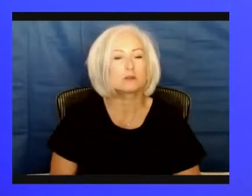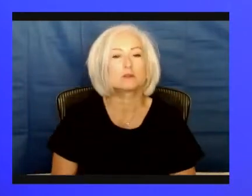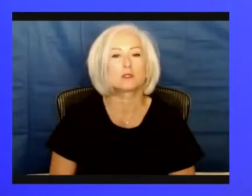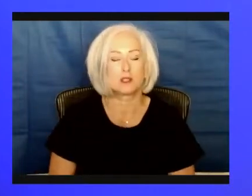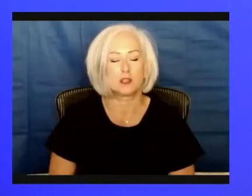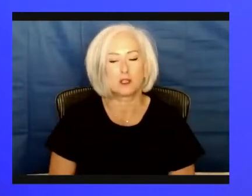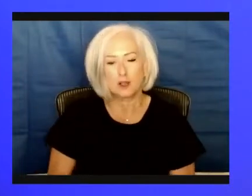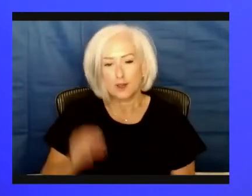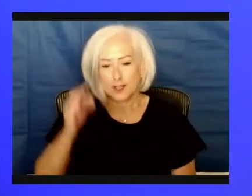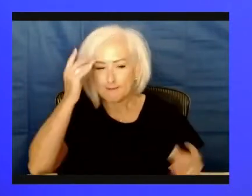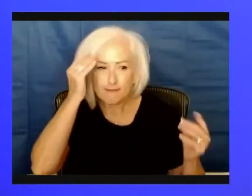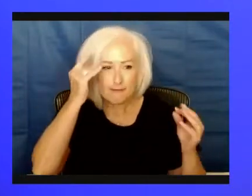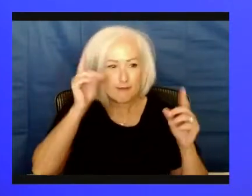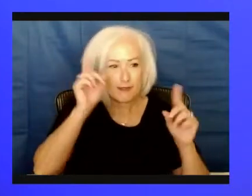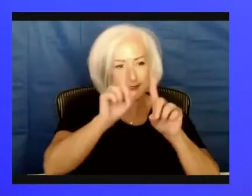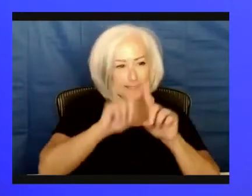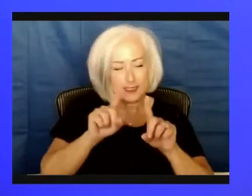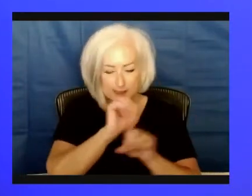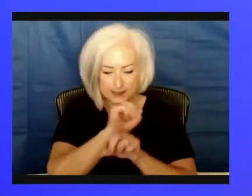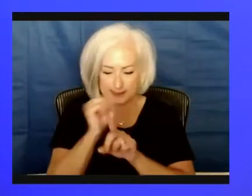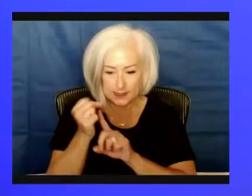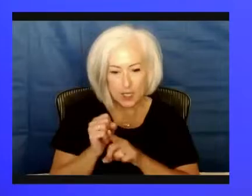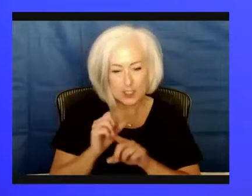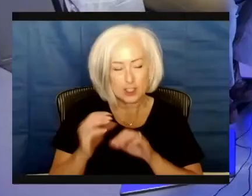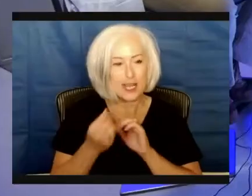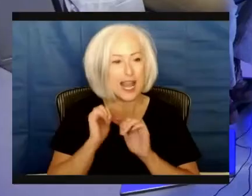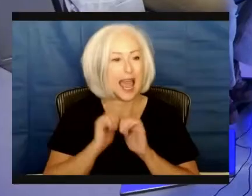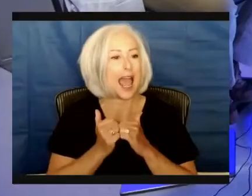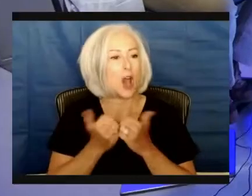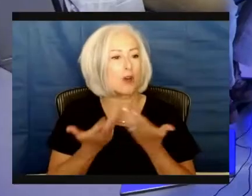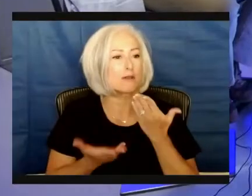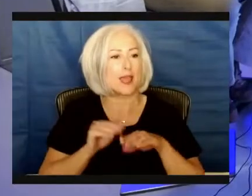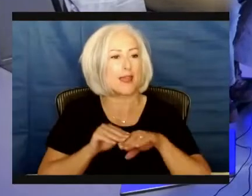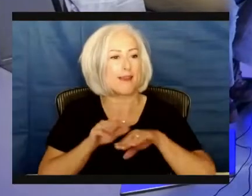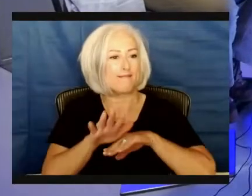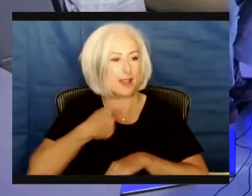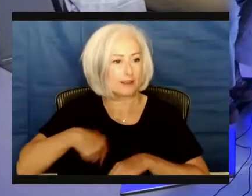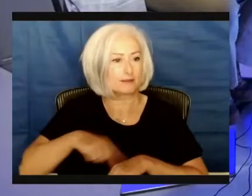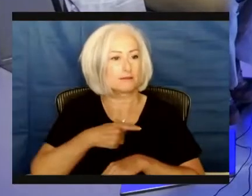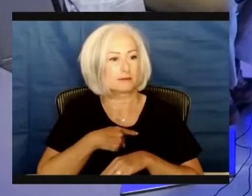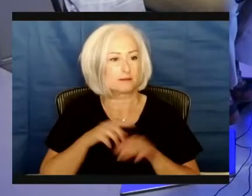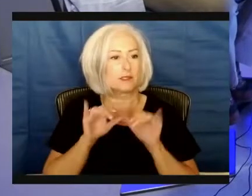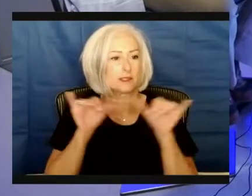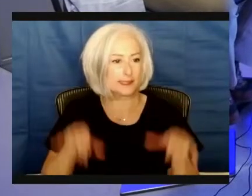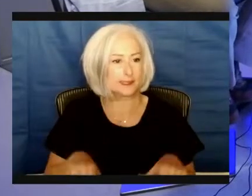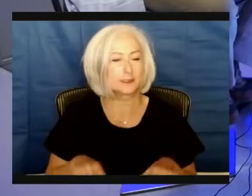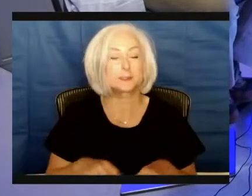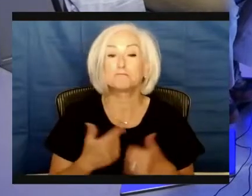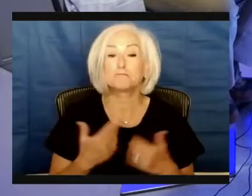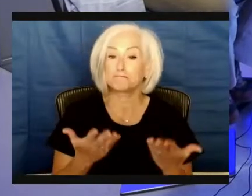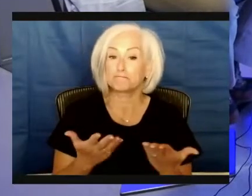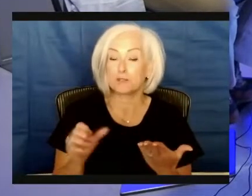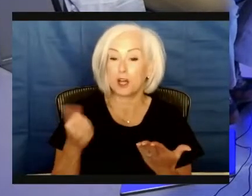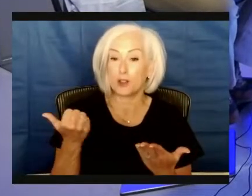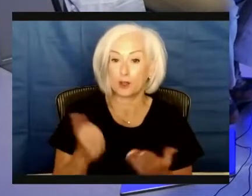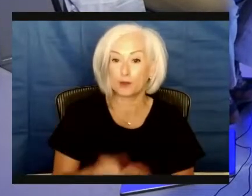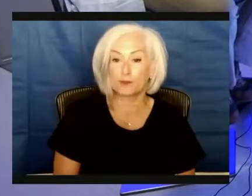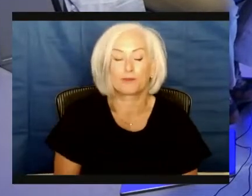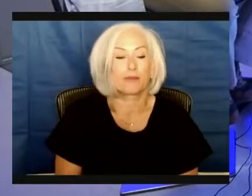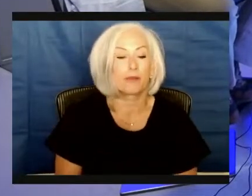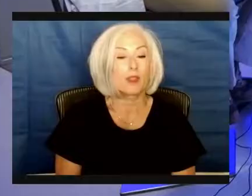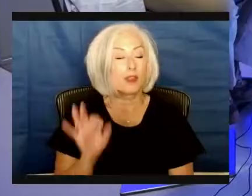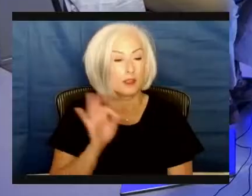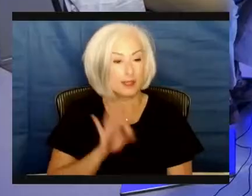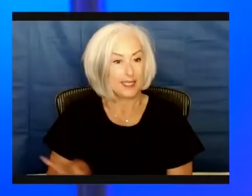scenarios and how it may affect us as we possibly can. Anything else? Yeah, I think one thing to remember too is with the training,